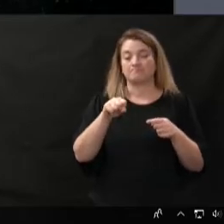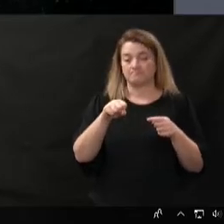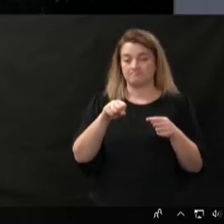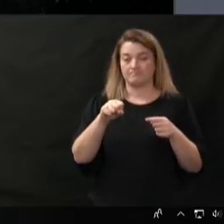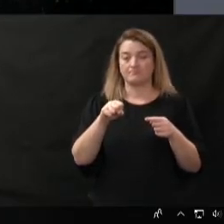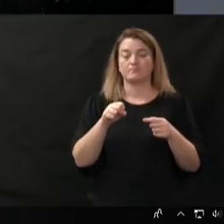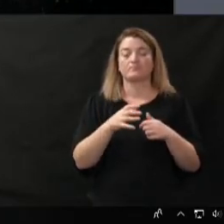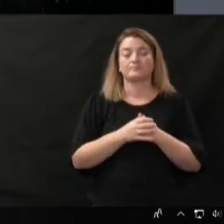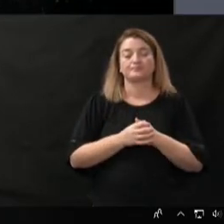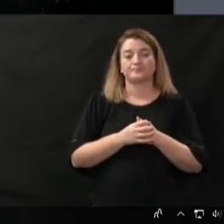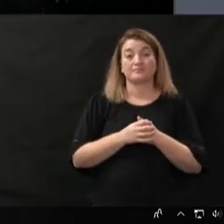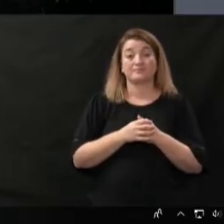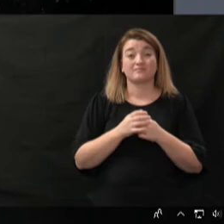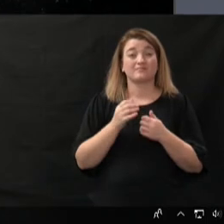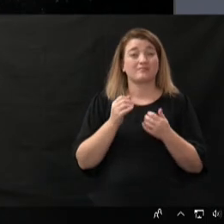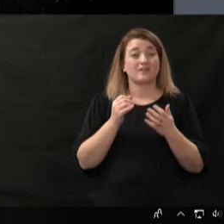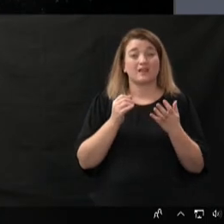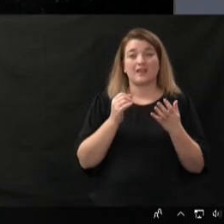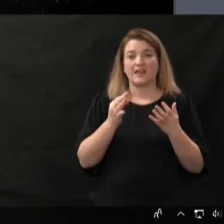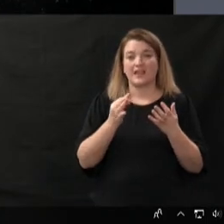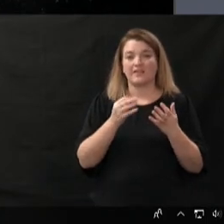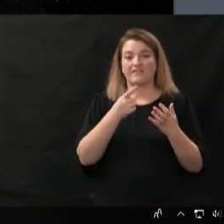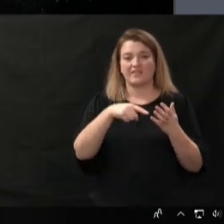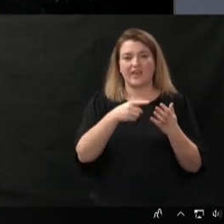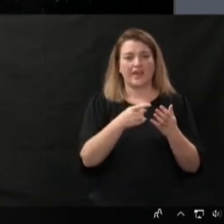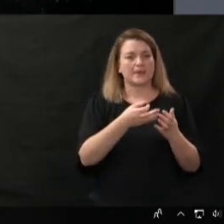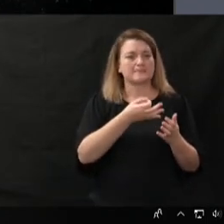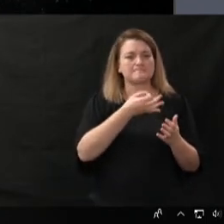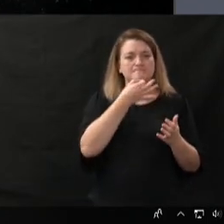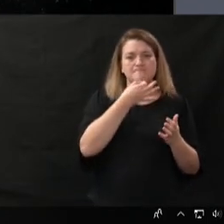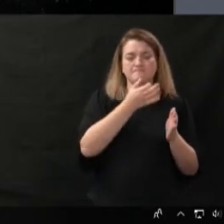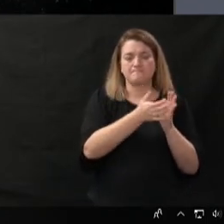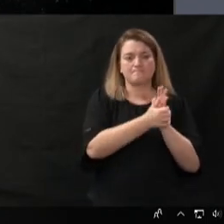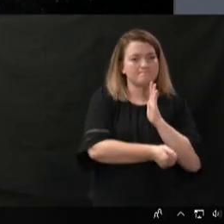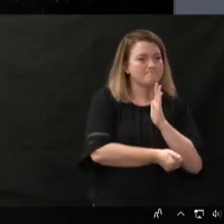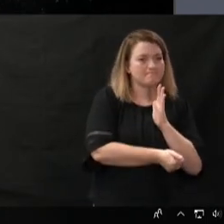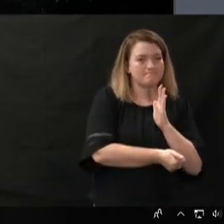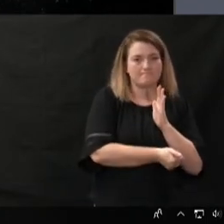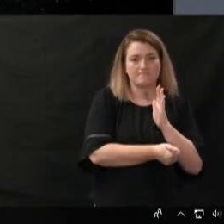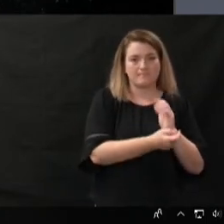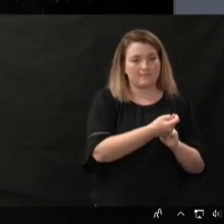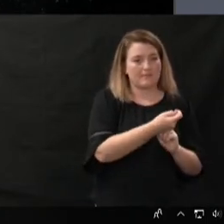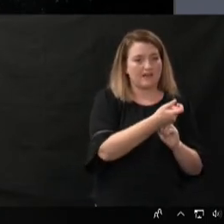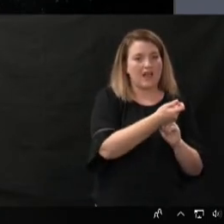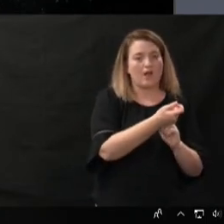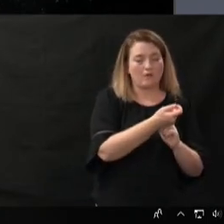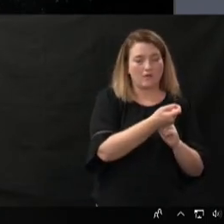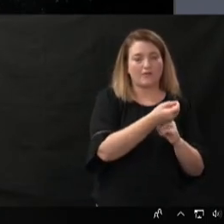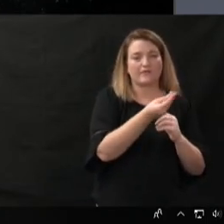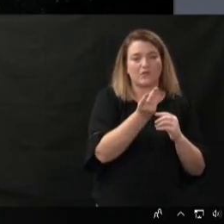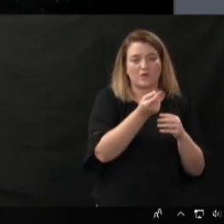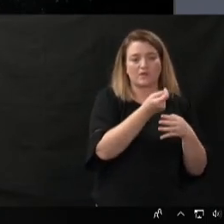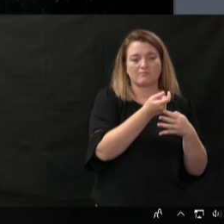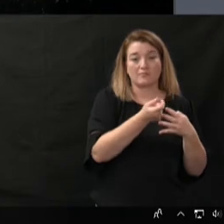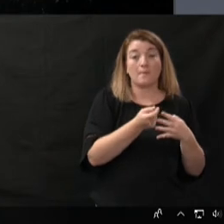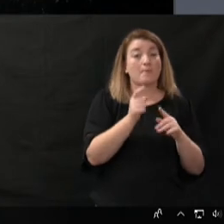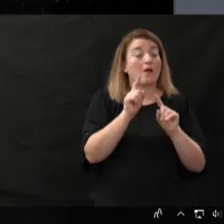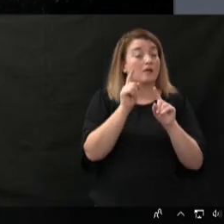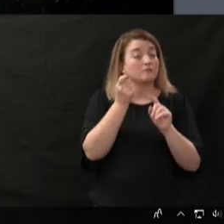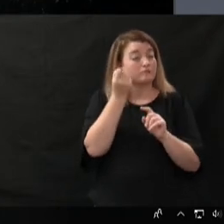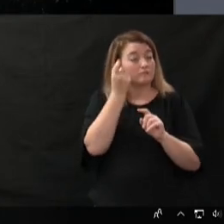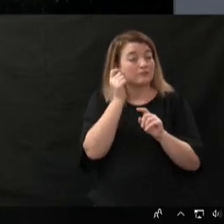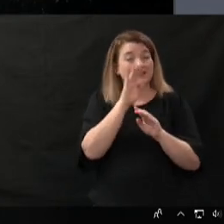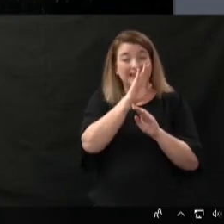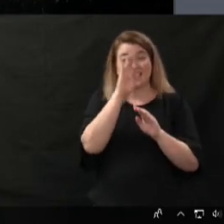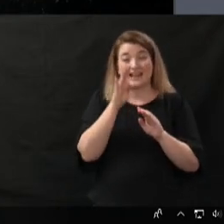out. If they're pretty solid, don't ever take the short vowels out. Does everybody understand?